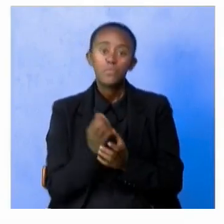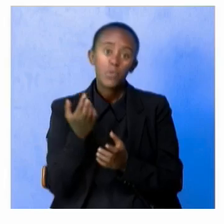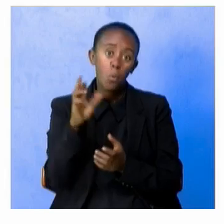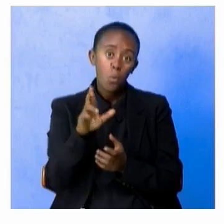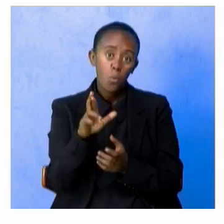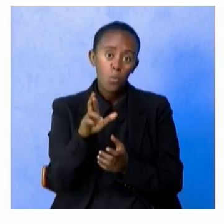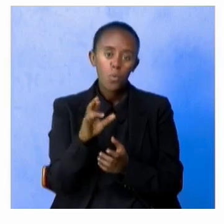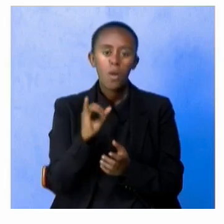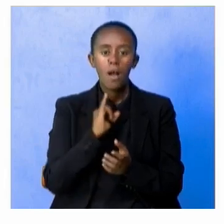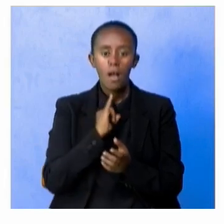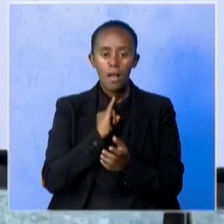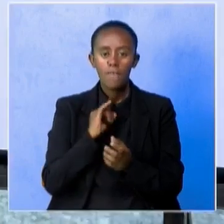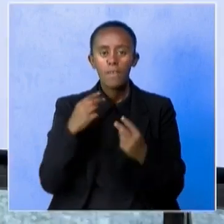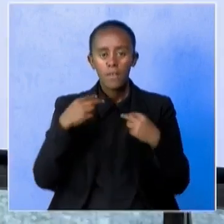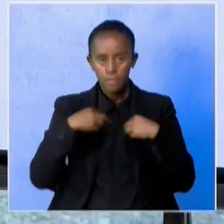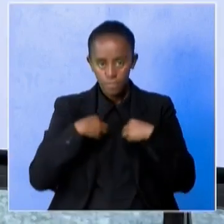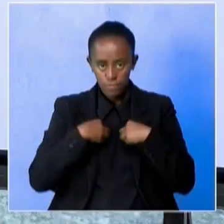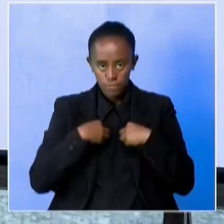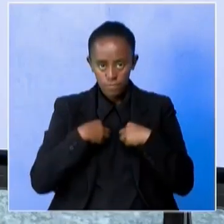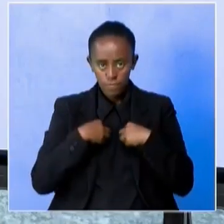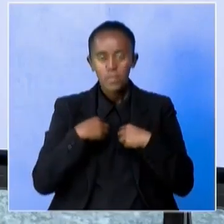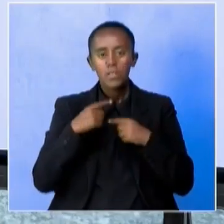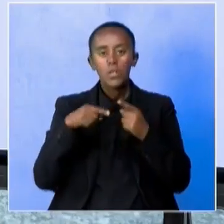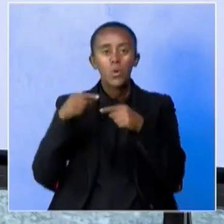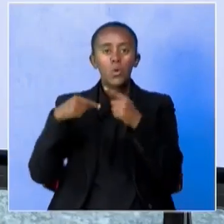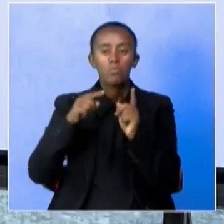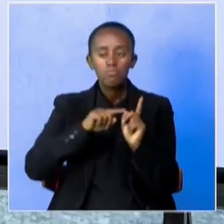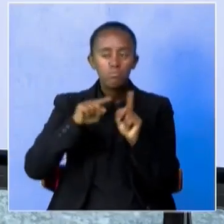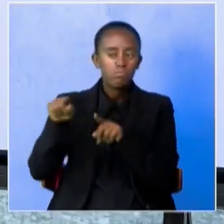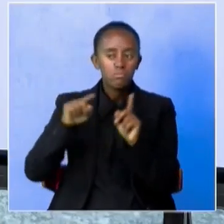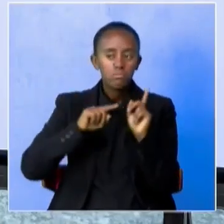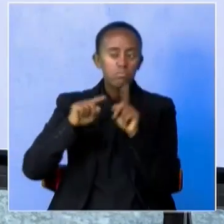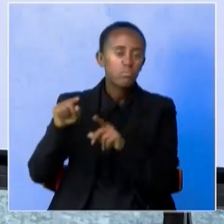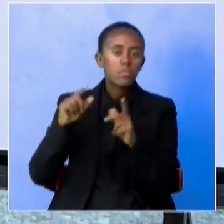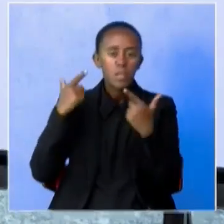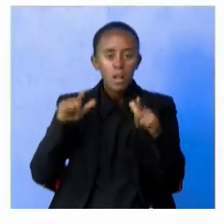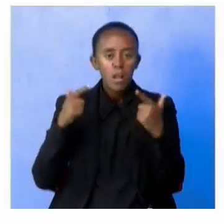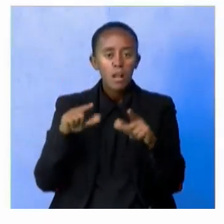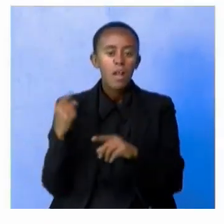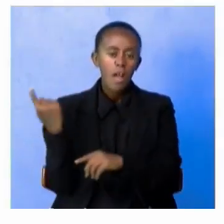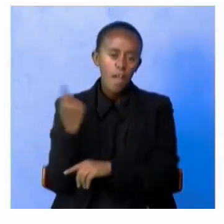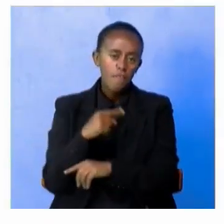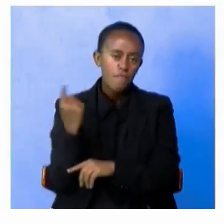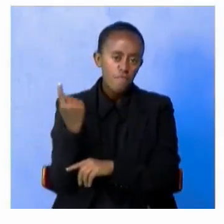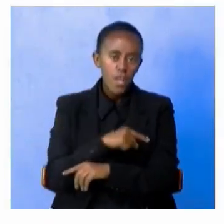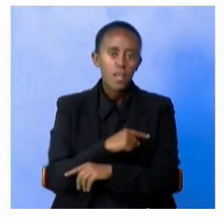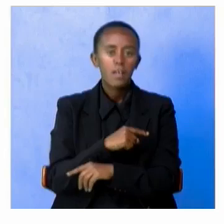Or I have gone to the library